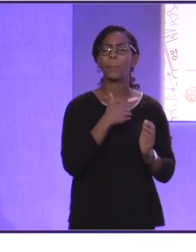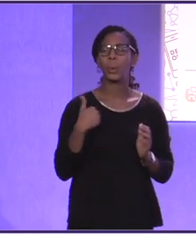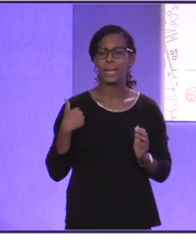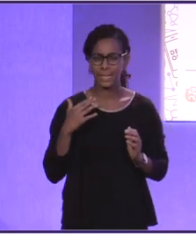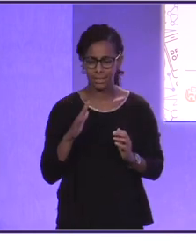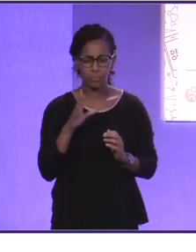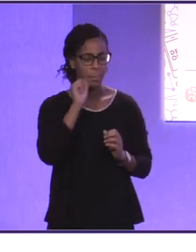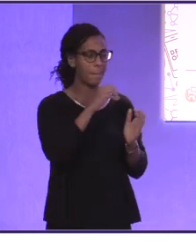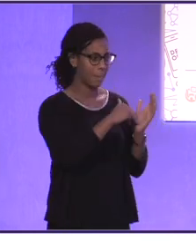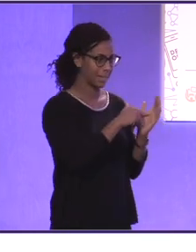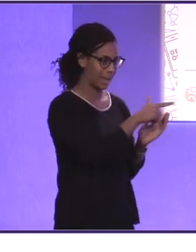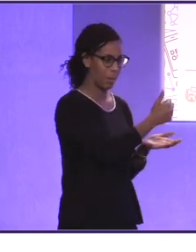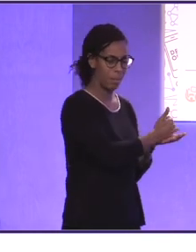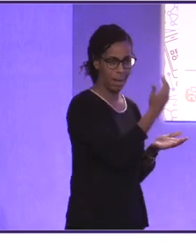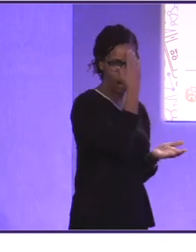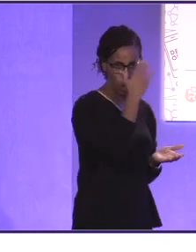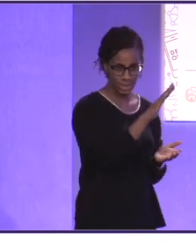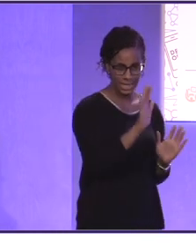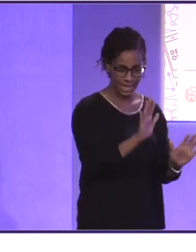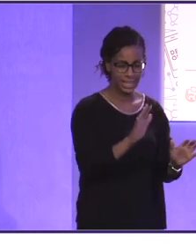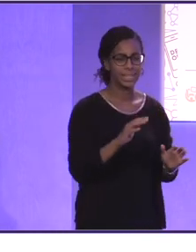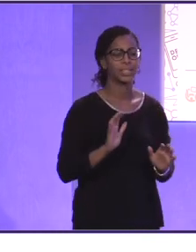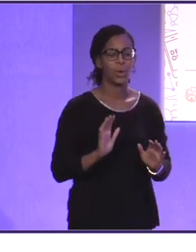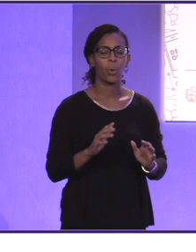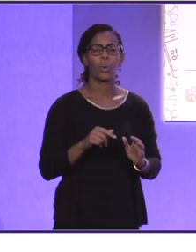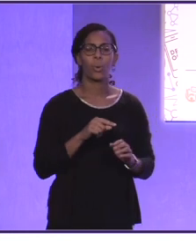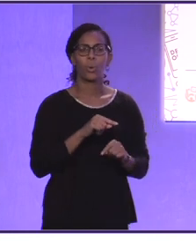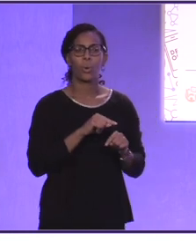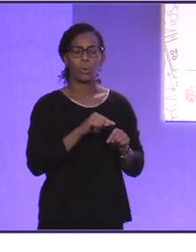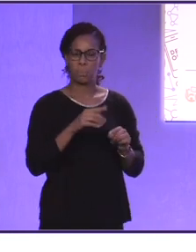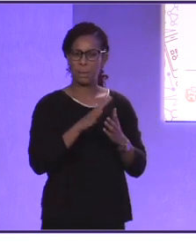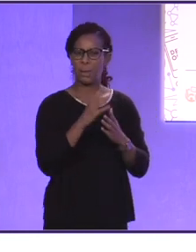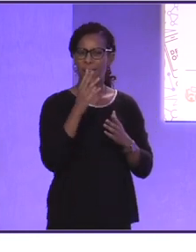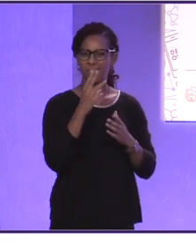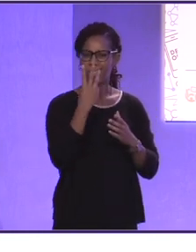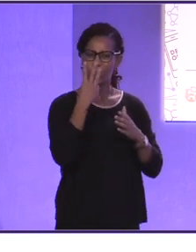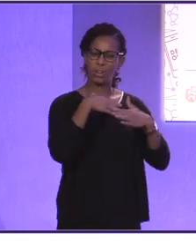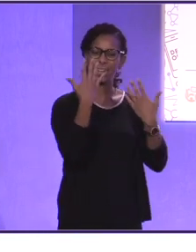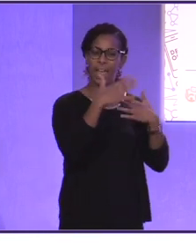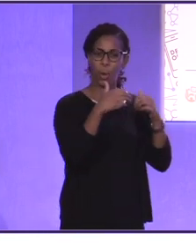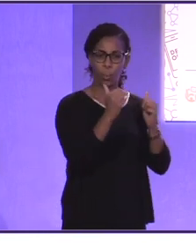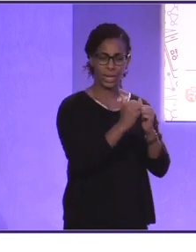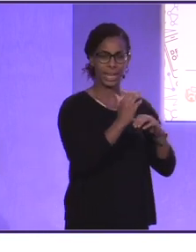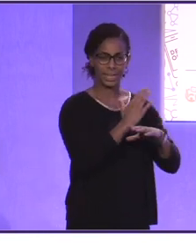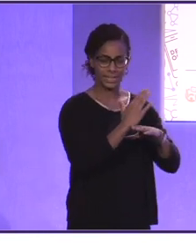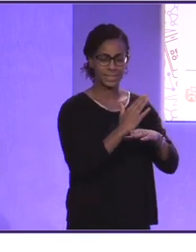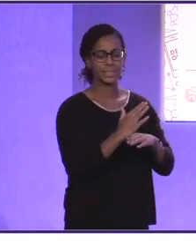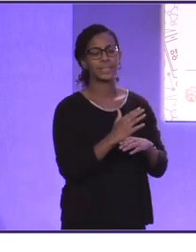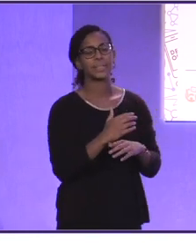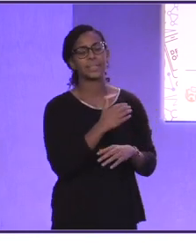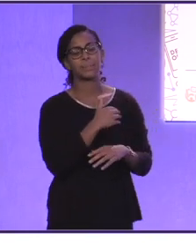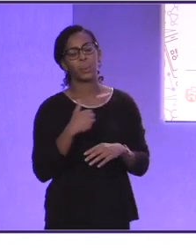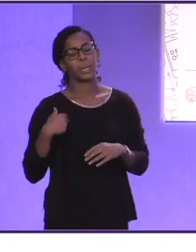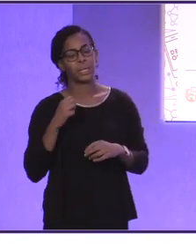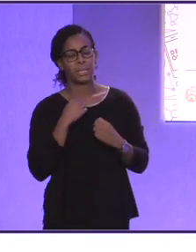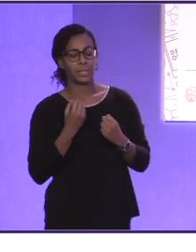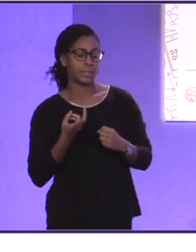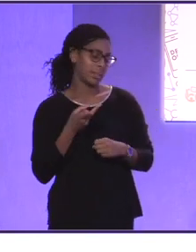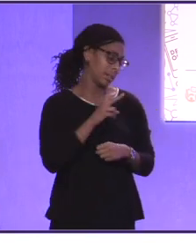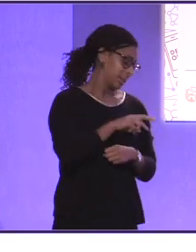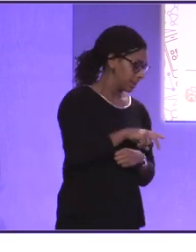Monday was a public holiday. So we had 3 days weekend. I rolled off my bed, picked up my